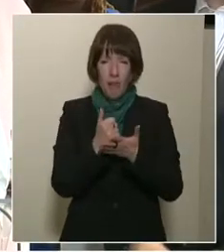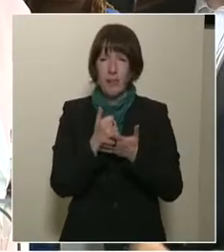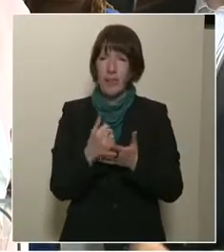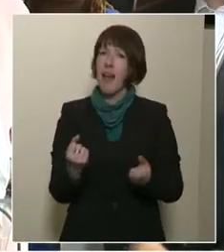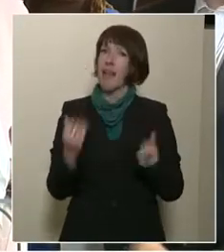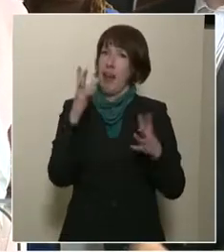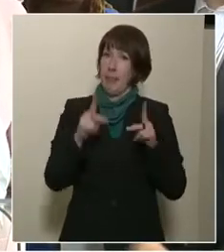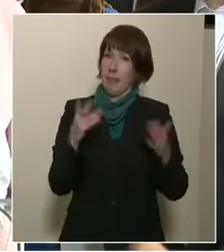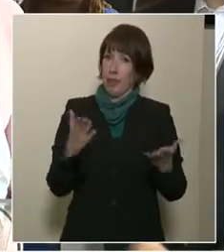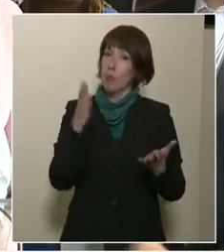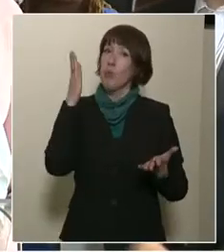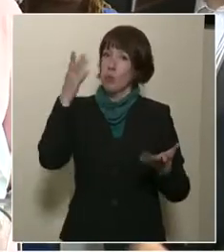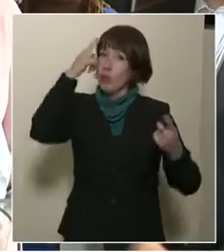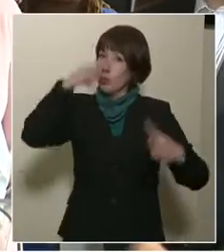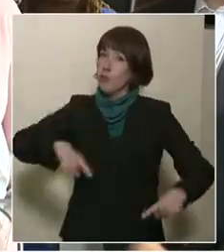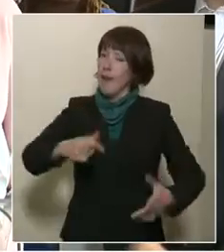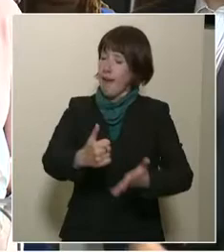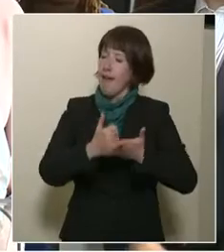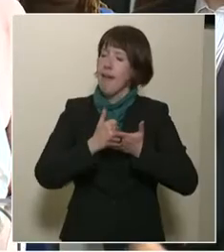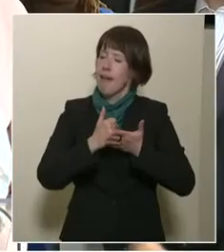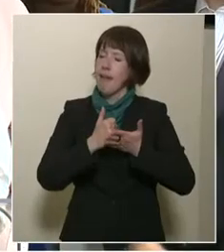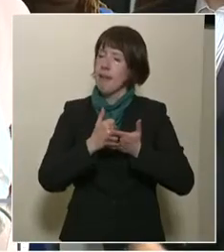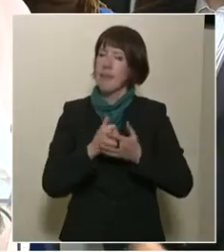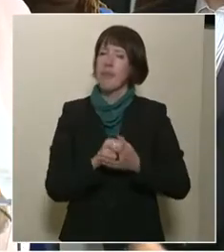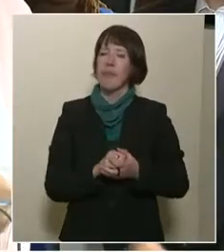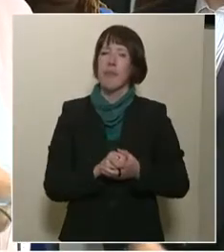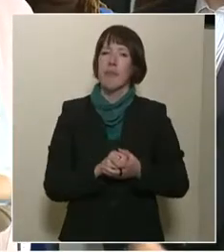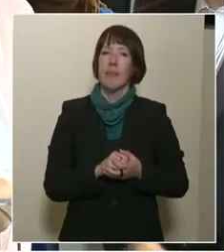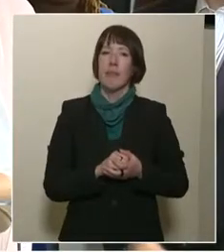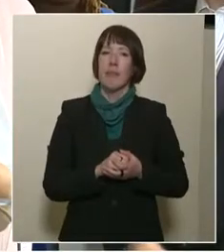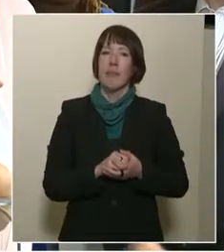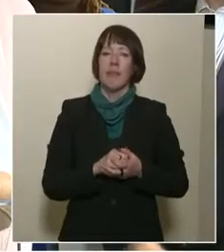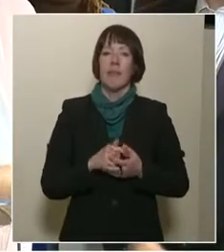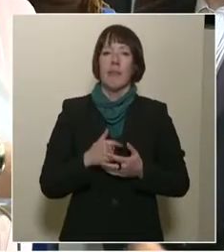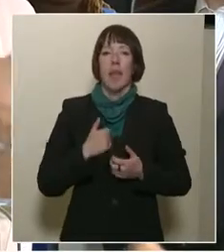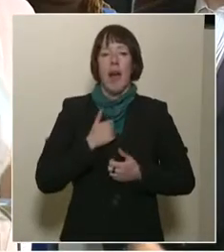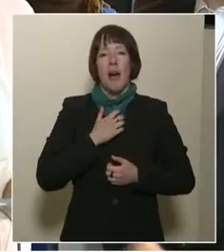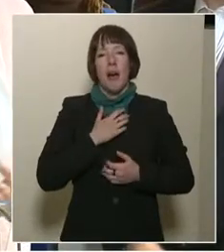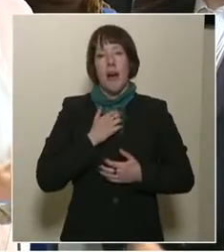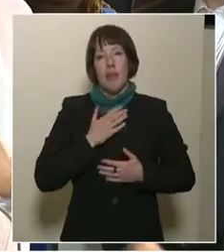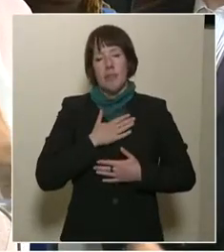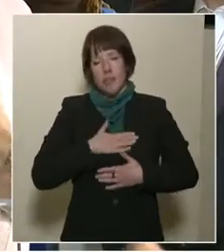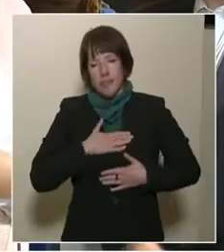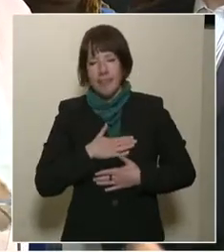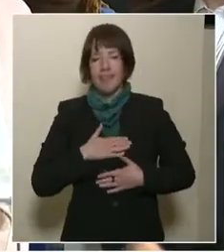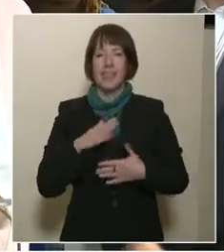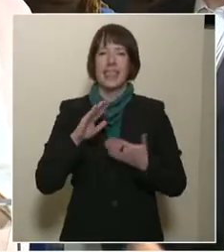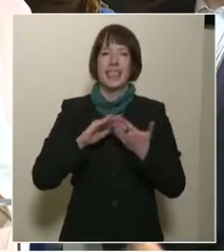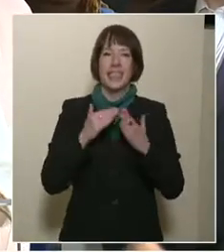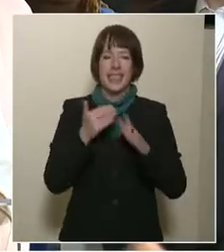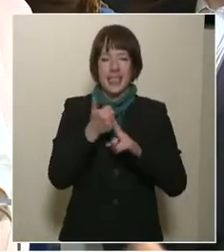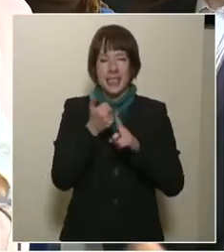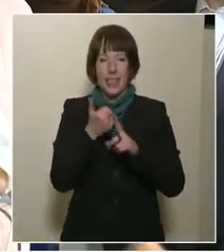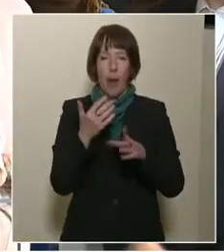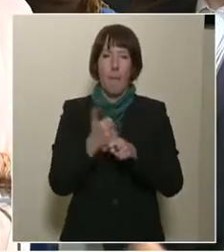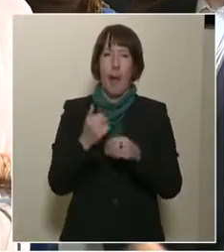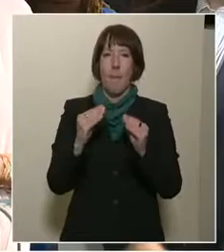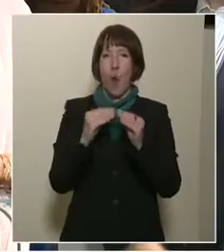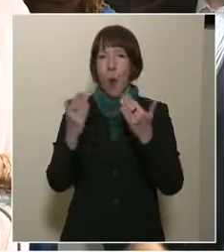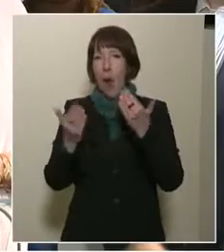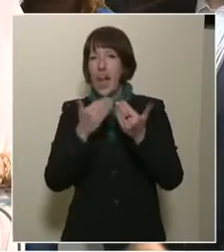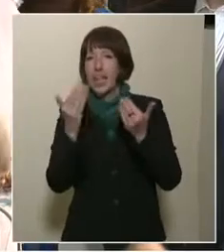that it's really, really helped out. And I'm very grateful that the city has made it easier to apply for these things. Where's